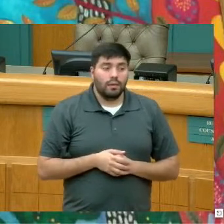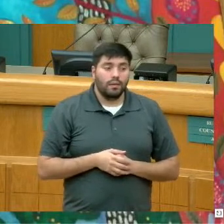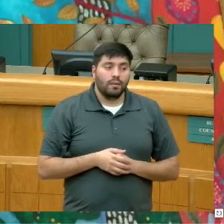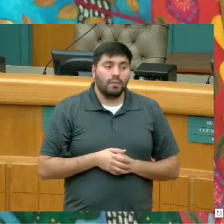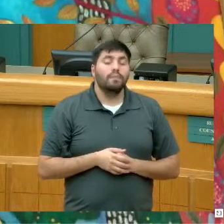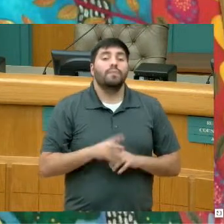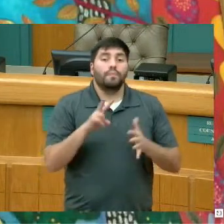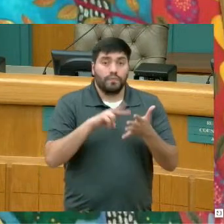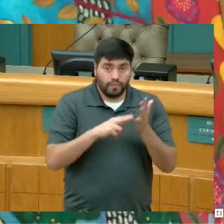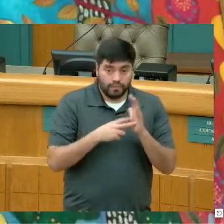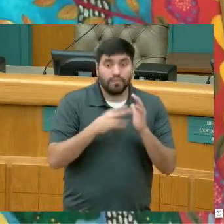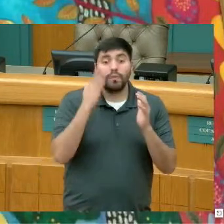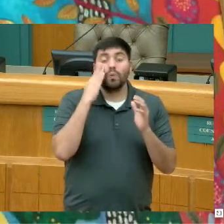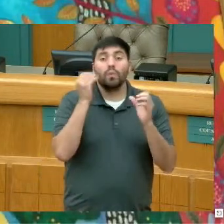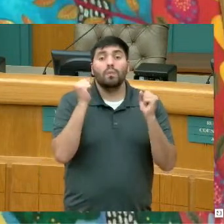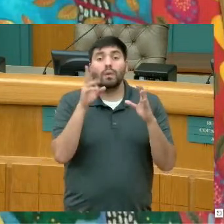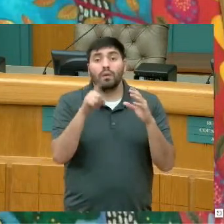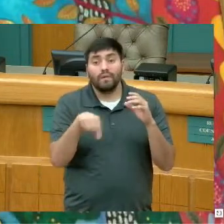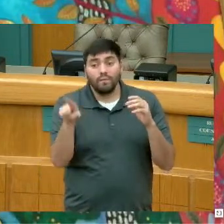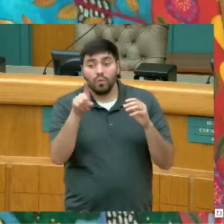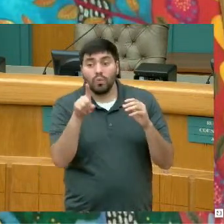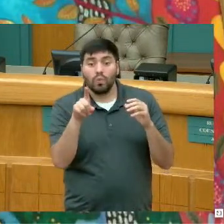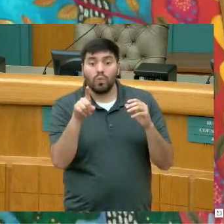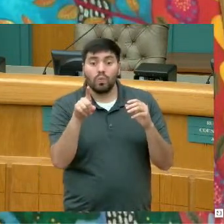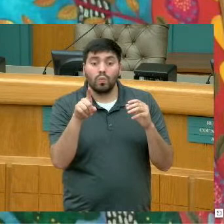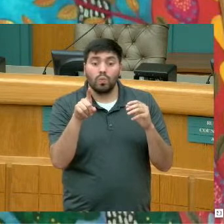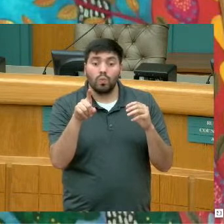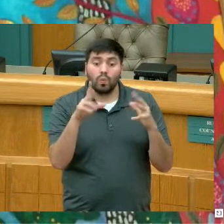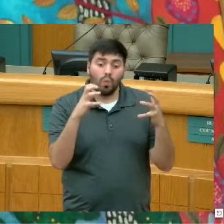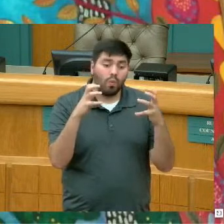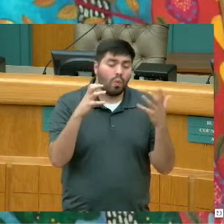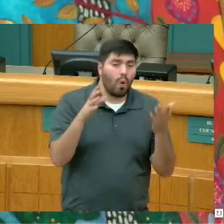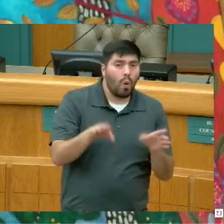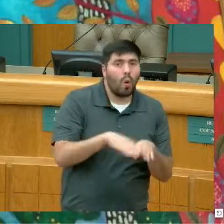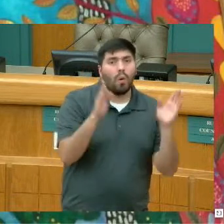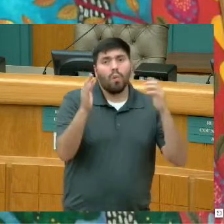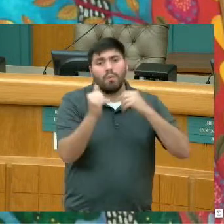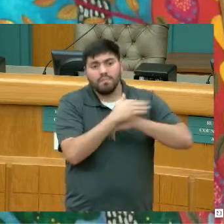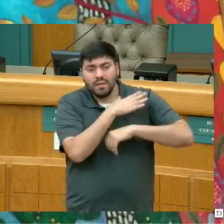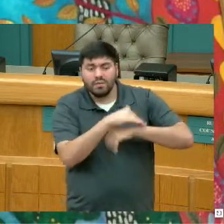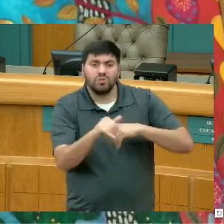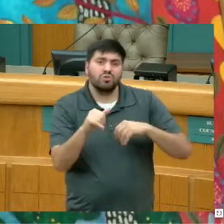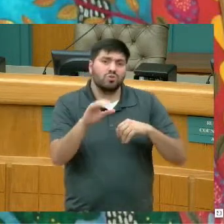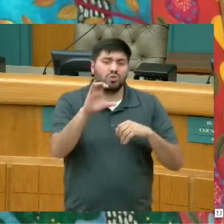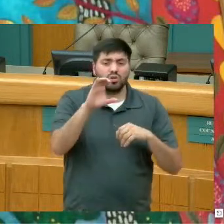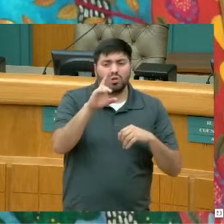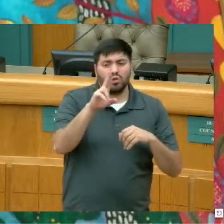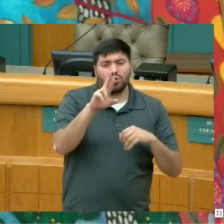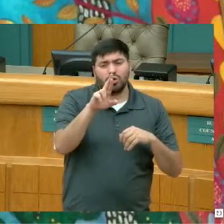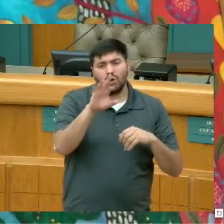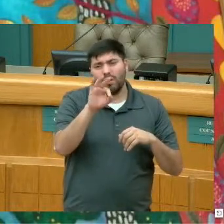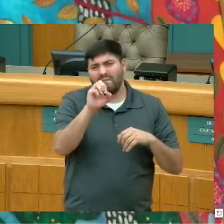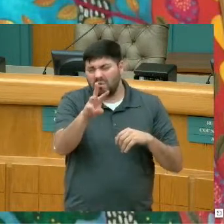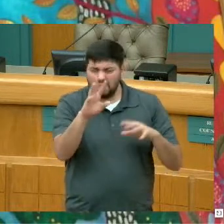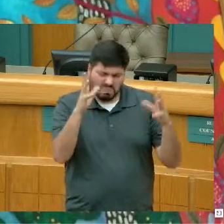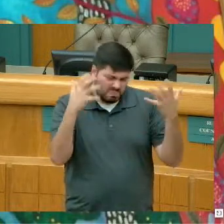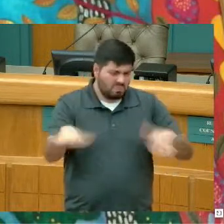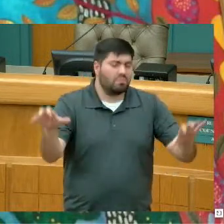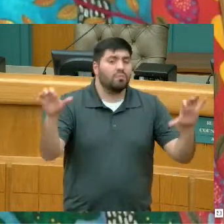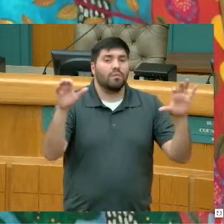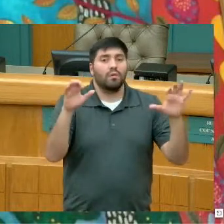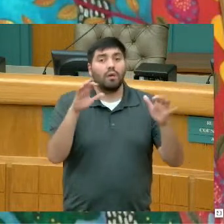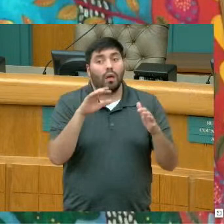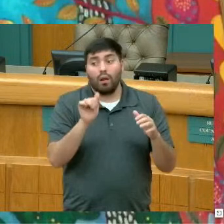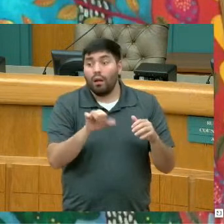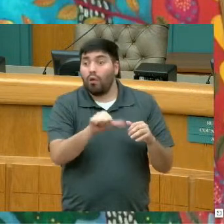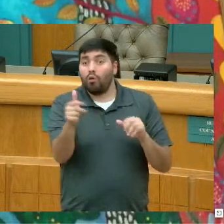no uncertain terms, some of you, that I open the beaches completely and that I lift the curfew. And of course, some